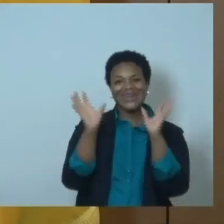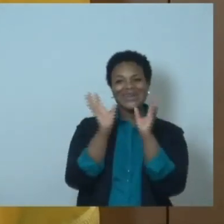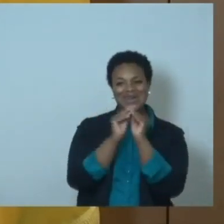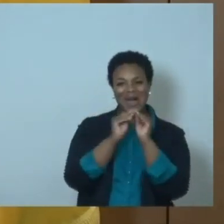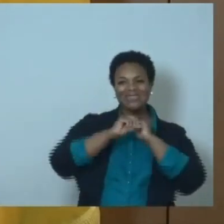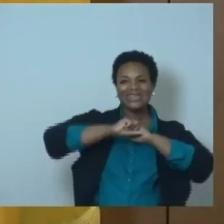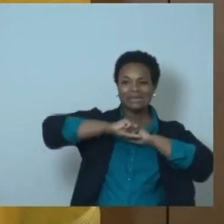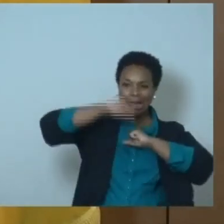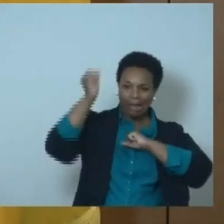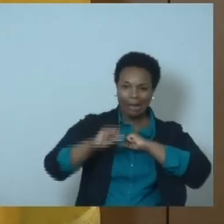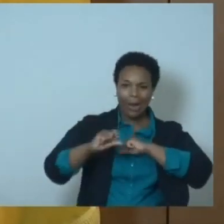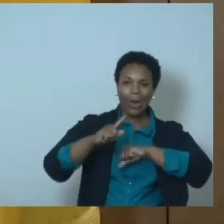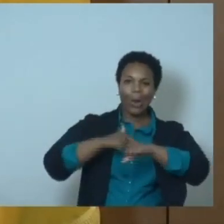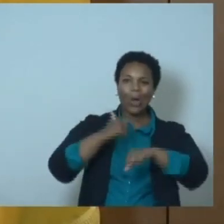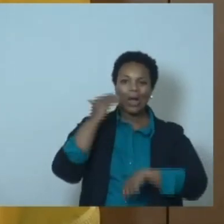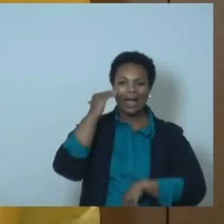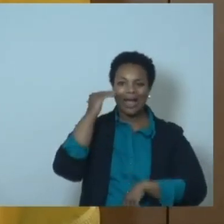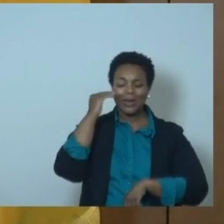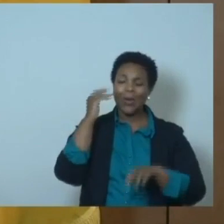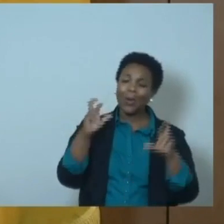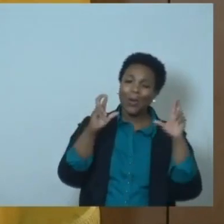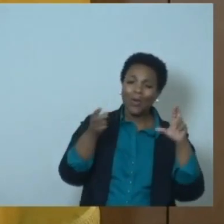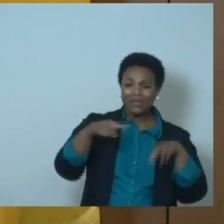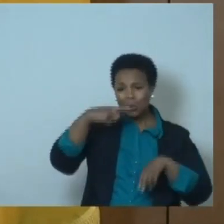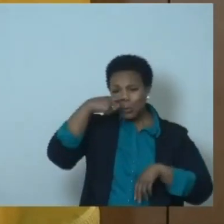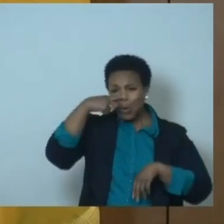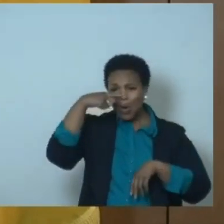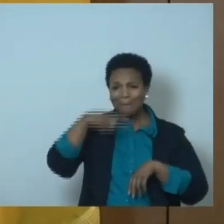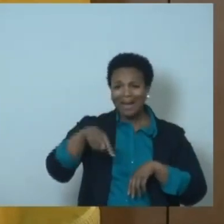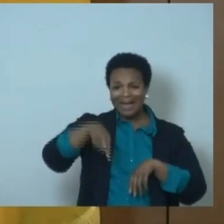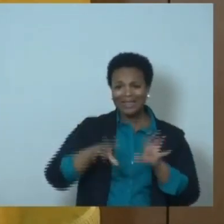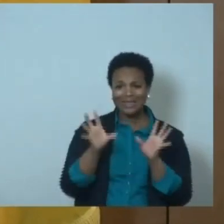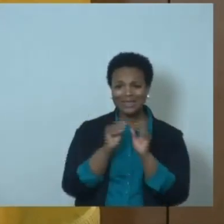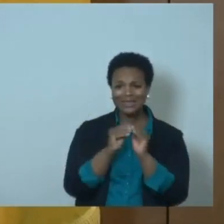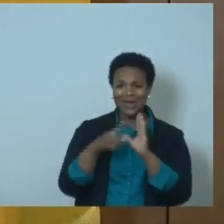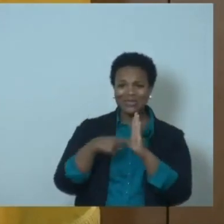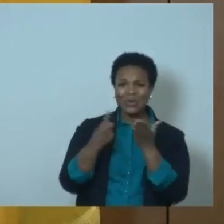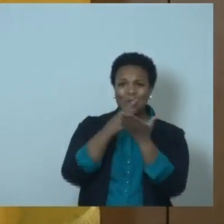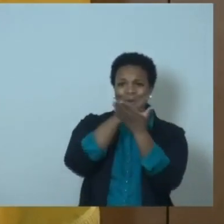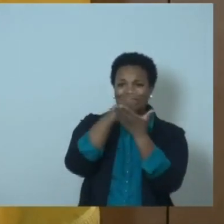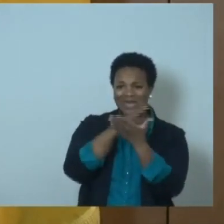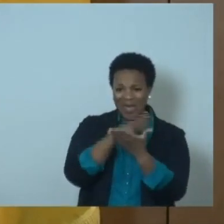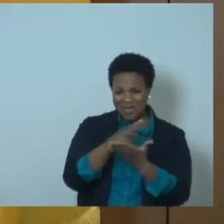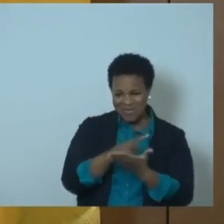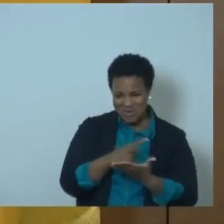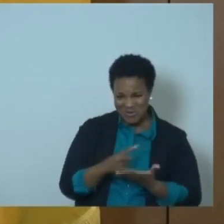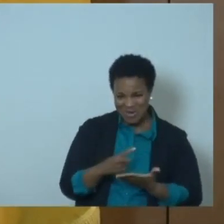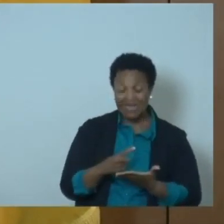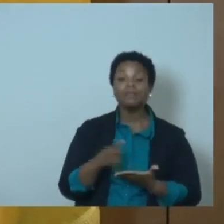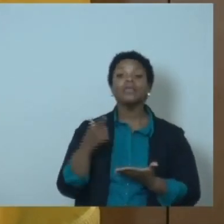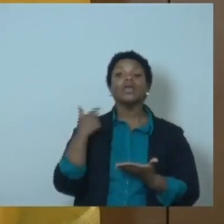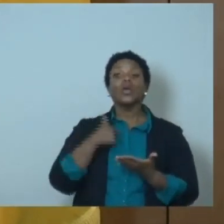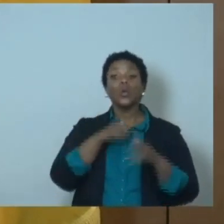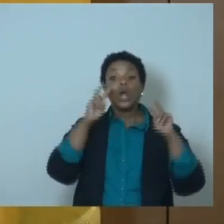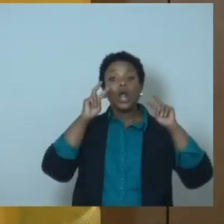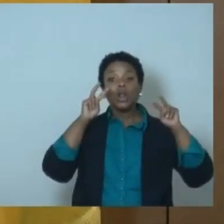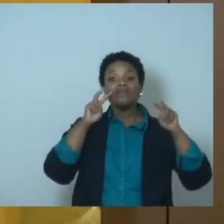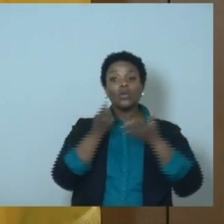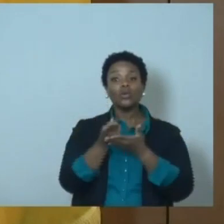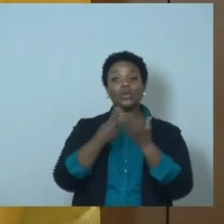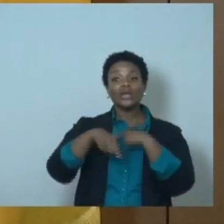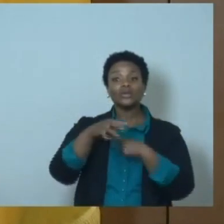them once a week means they're a bit longer. We're looking forward, I am, to the special session next week. We're